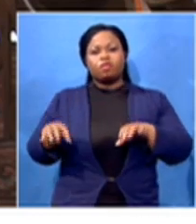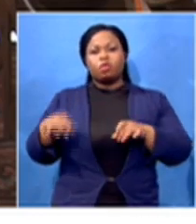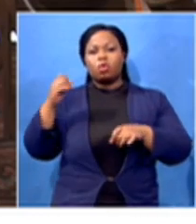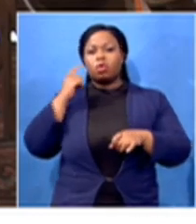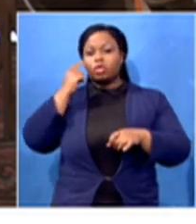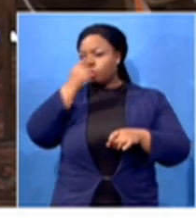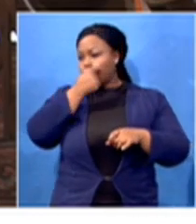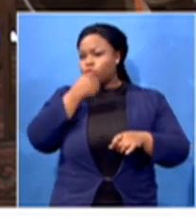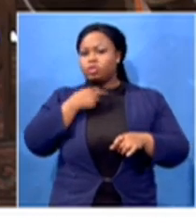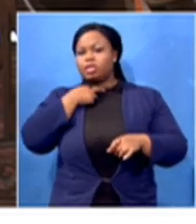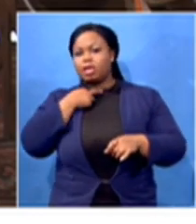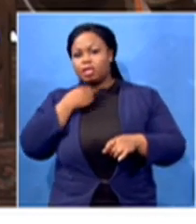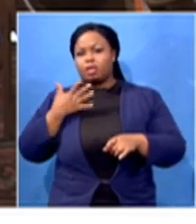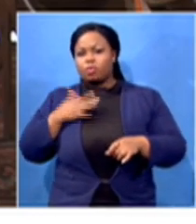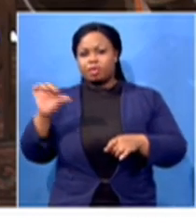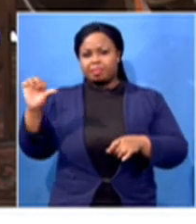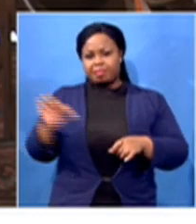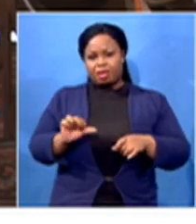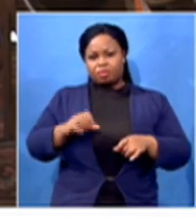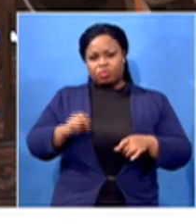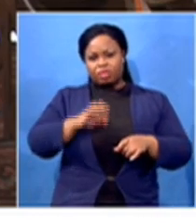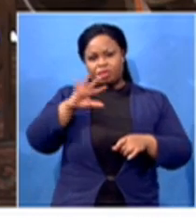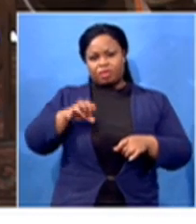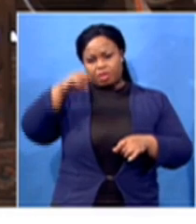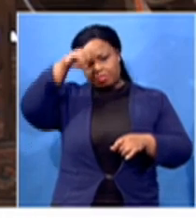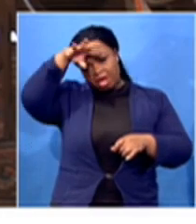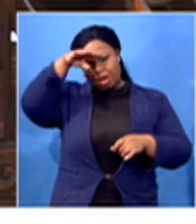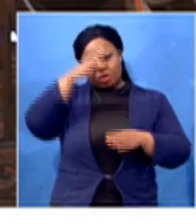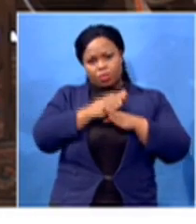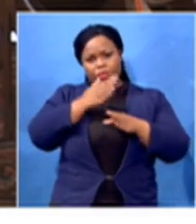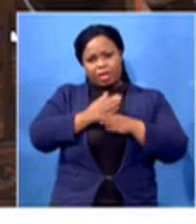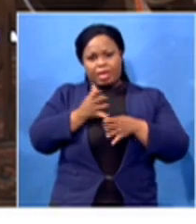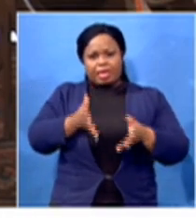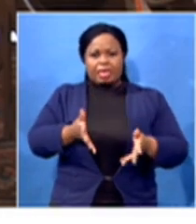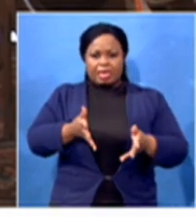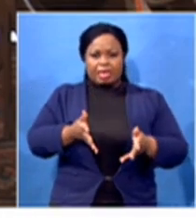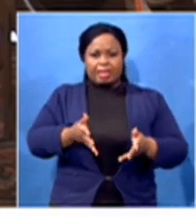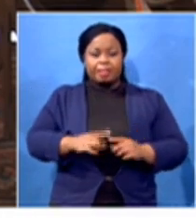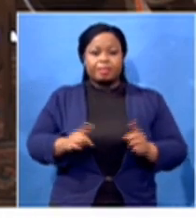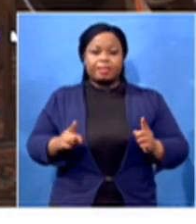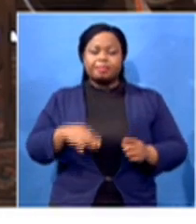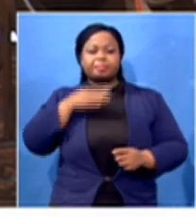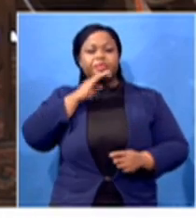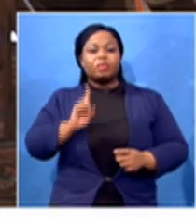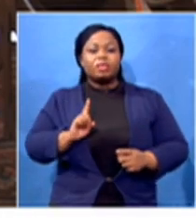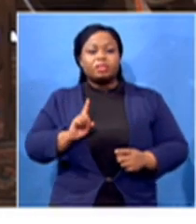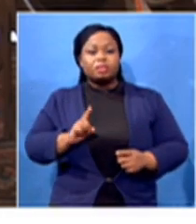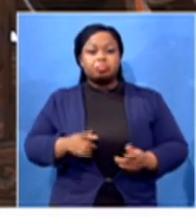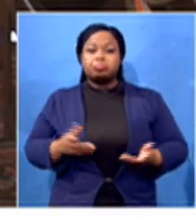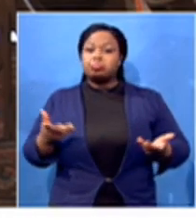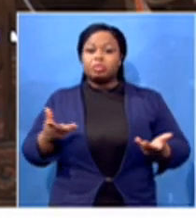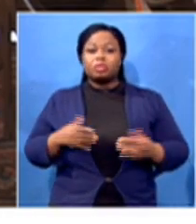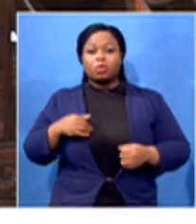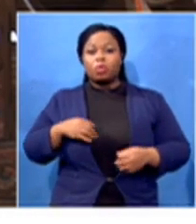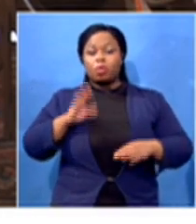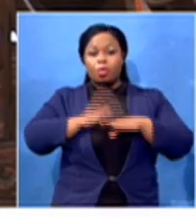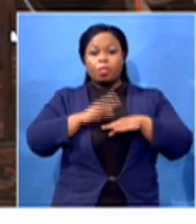now wanting to come into mines. And what does that mean? Does that mean high exposures